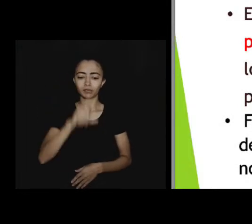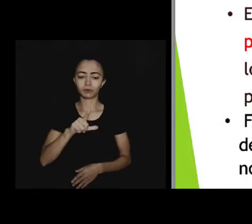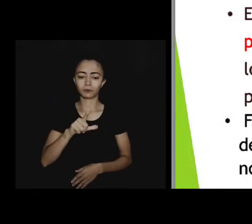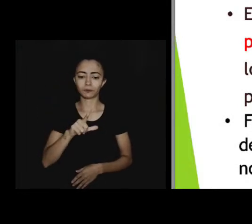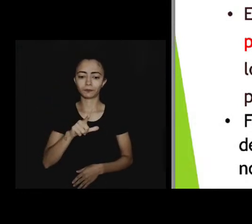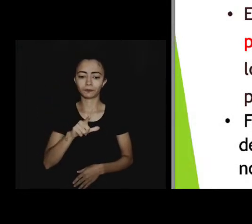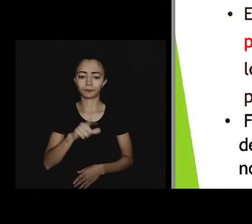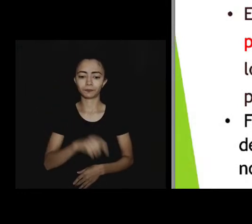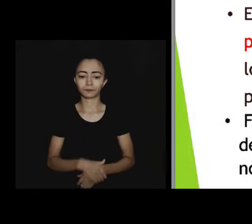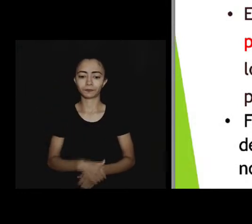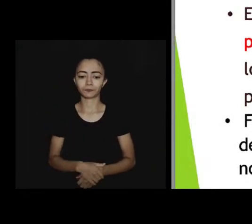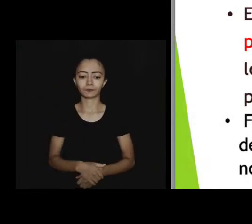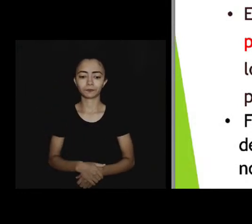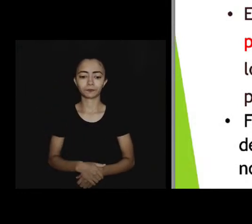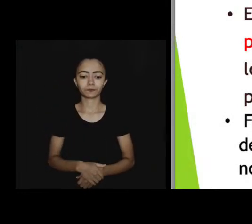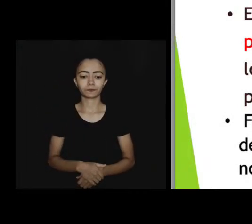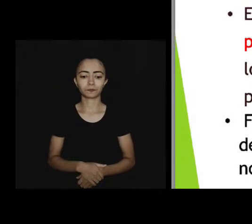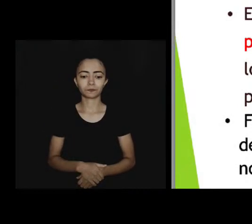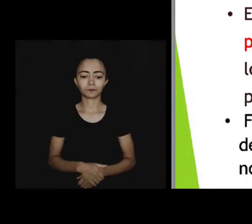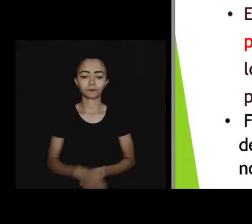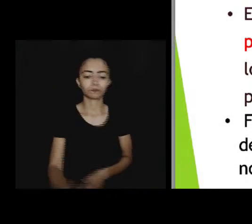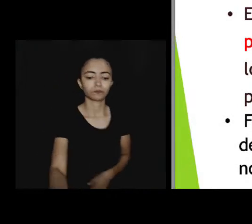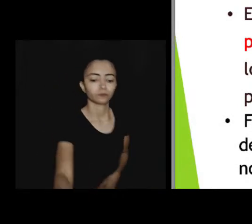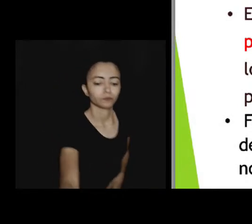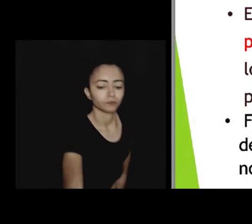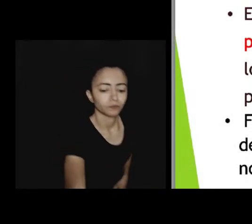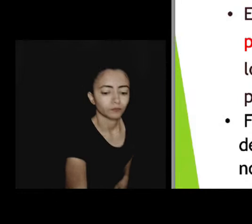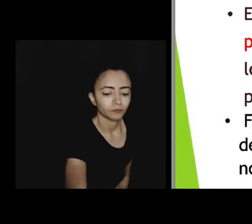it several times.